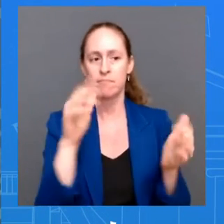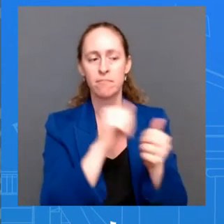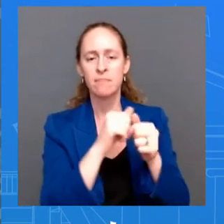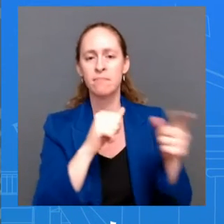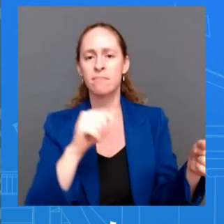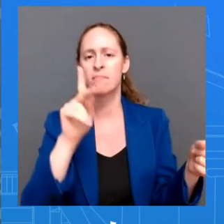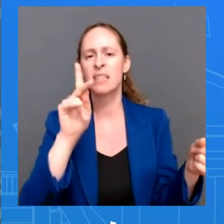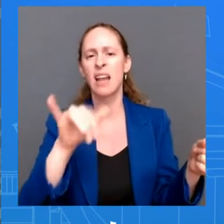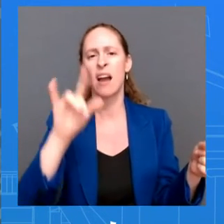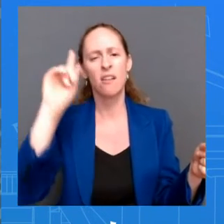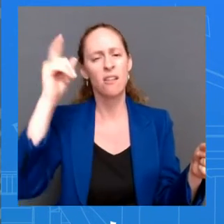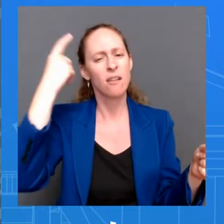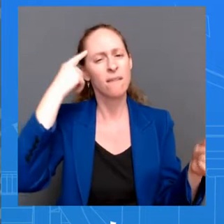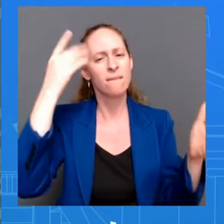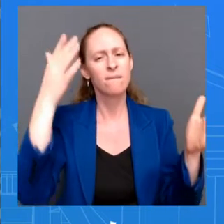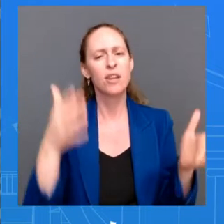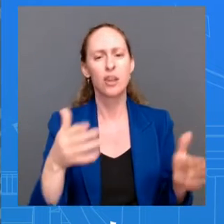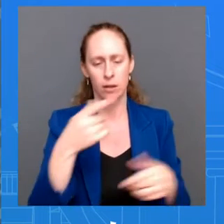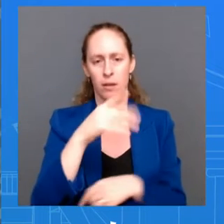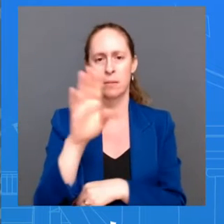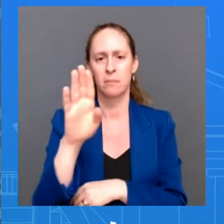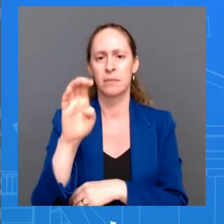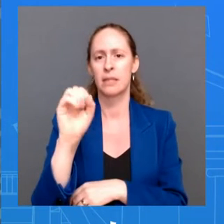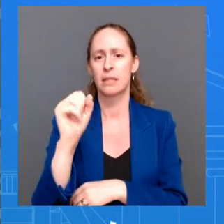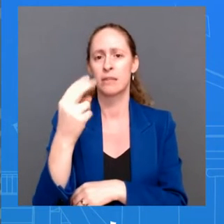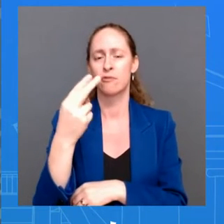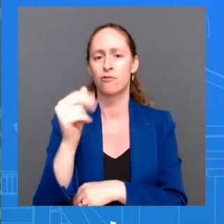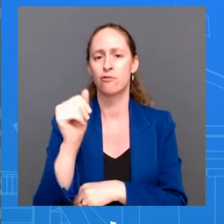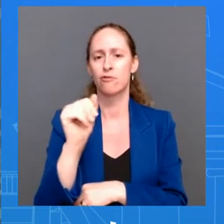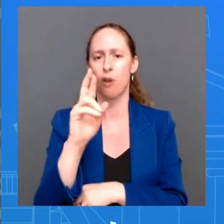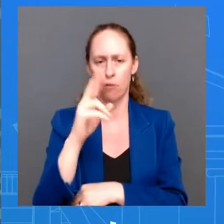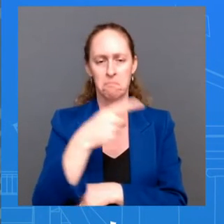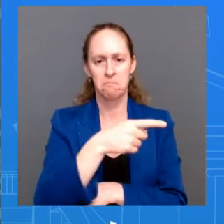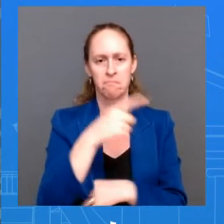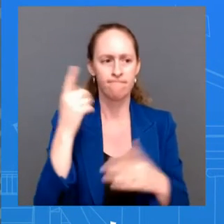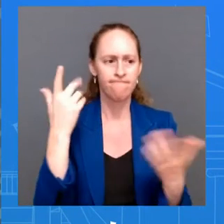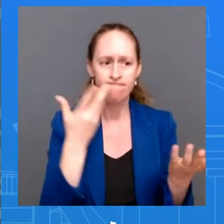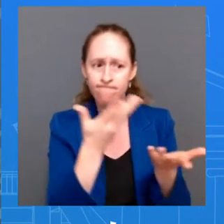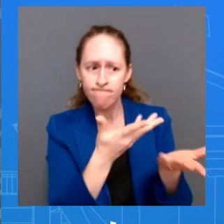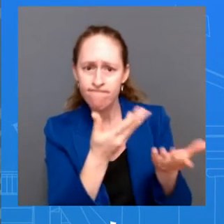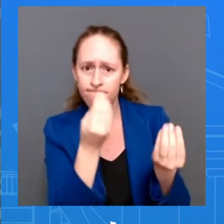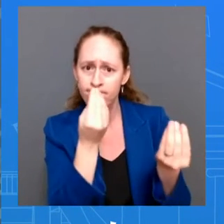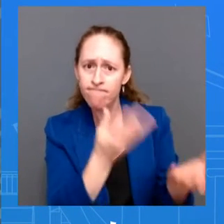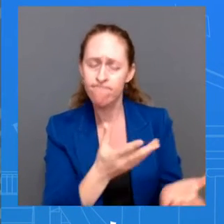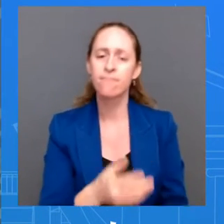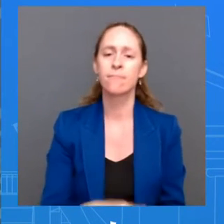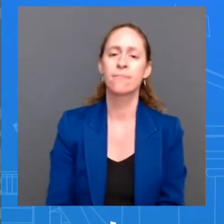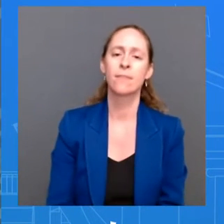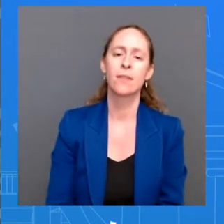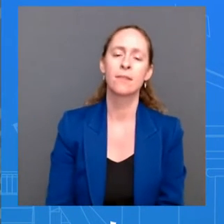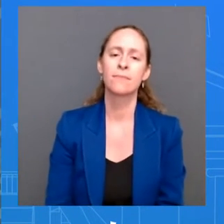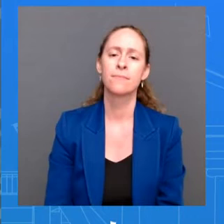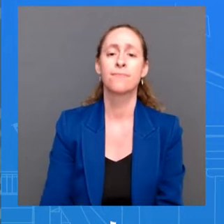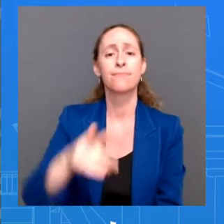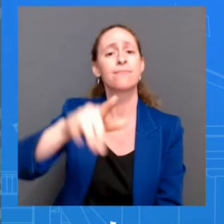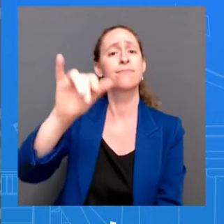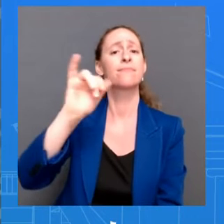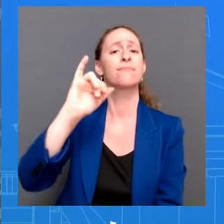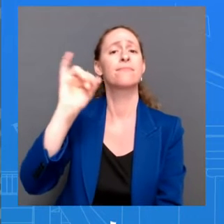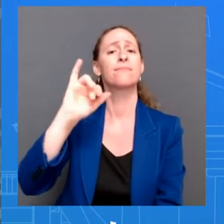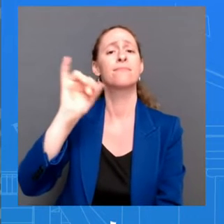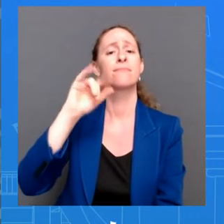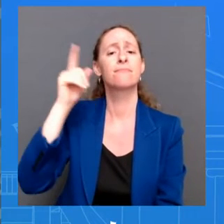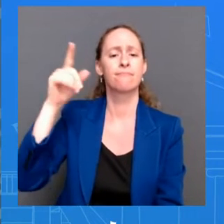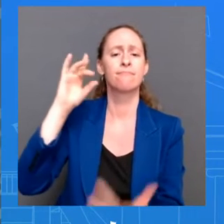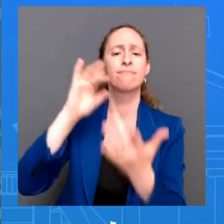He also called Senator McConnell this morning to offer support. This morning, the president approved the governor's request for an